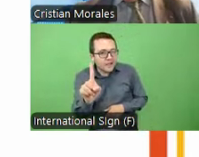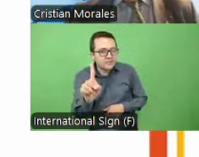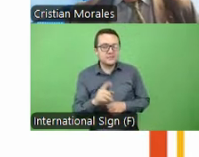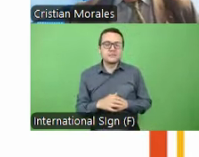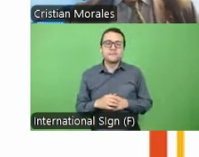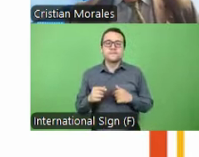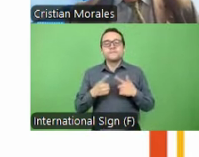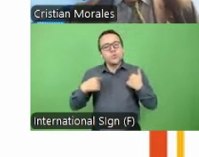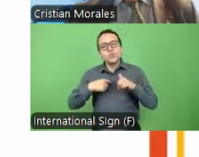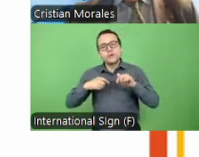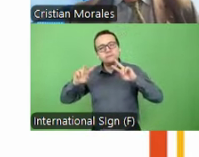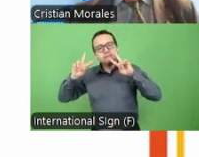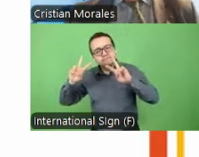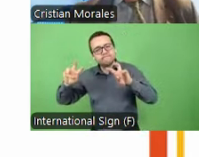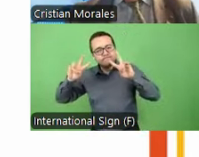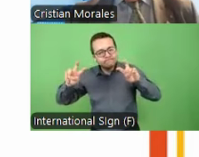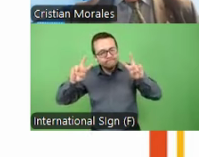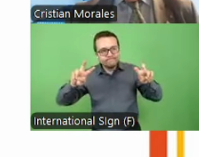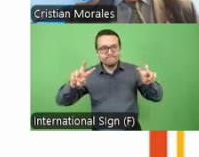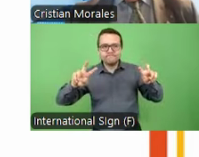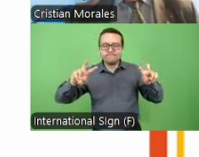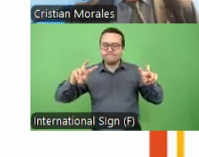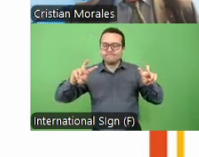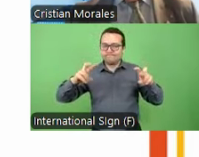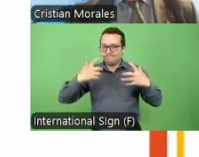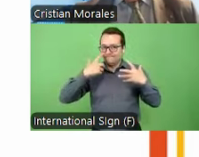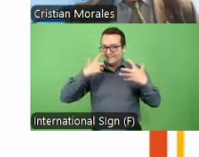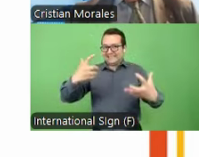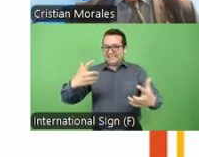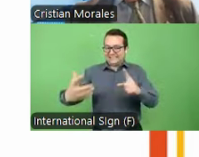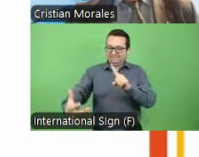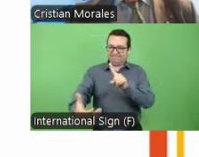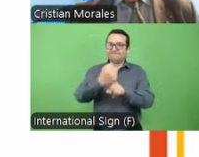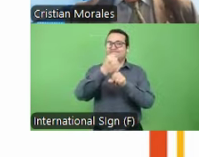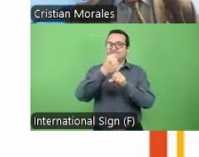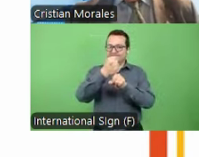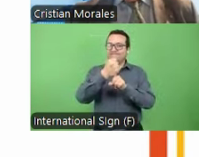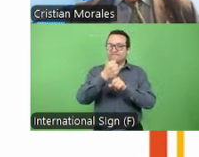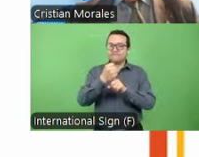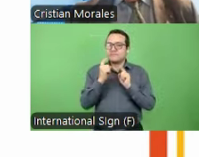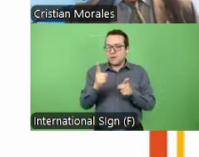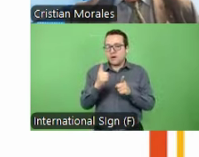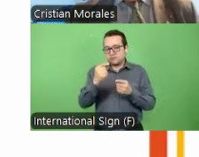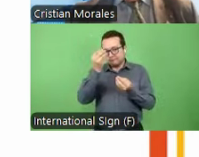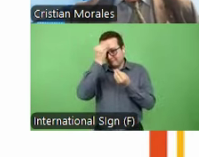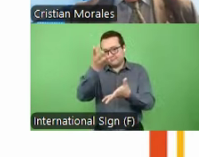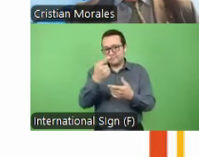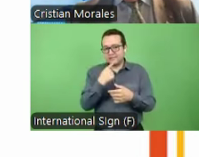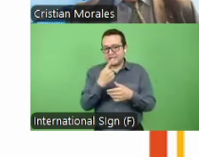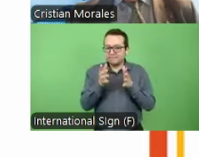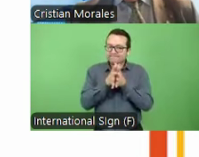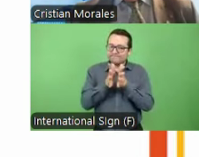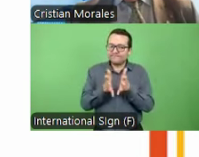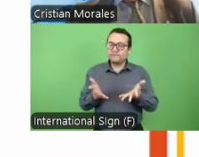descubrimientos, discoveries, revelaciones revealings, importante revelations, información or que tenemos important que incorporar information en that la we need to mesa a incorporate la in the hora no solo table